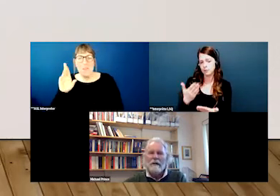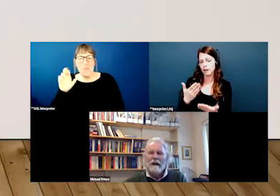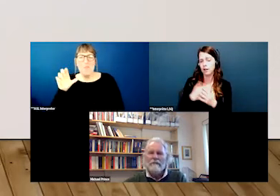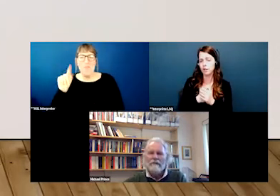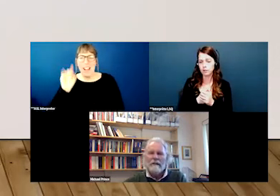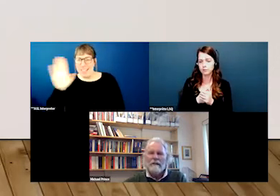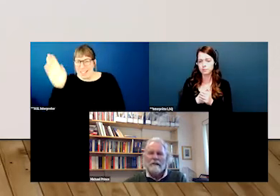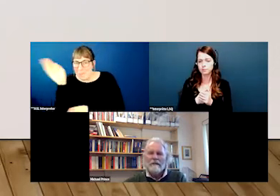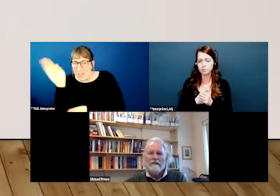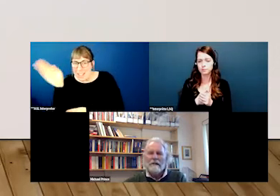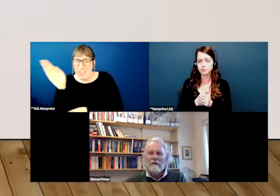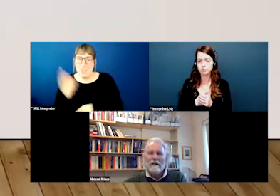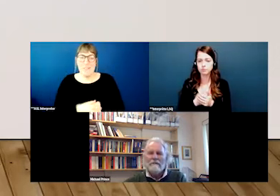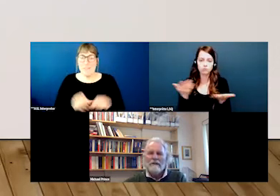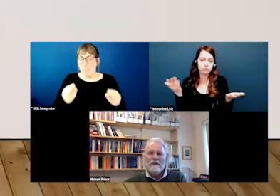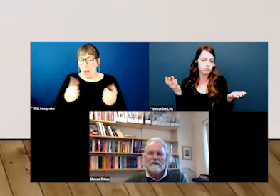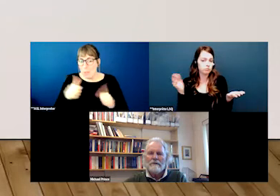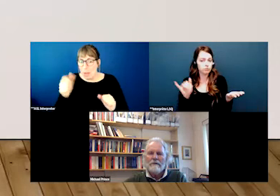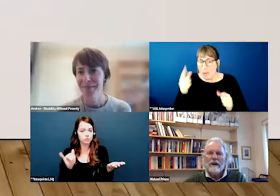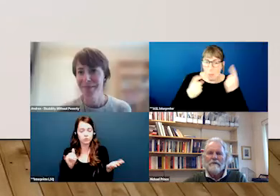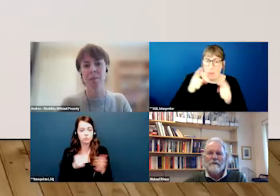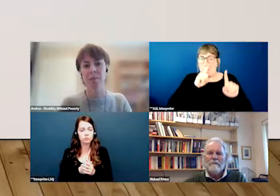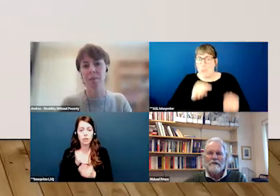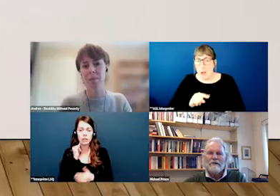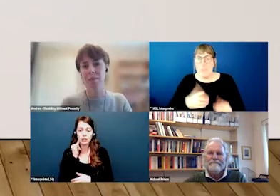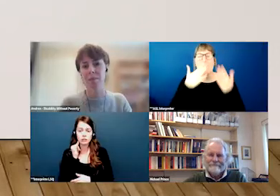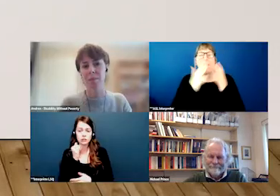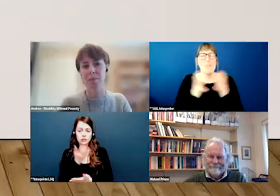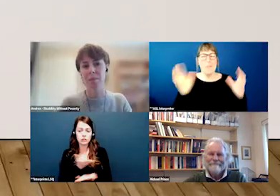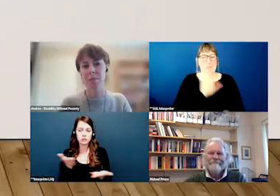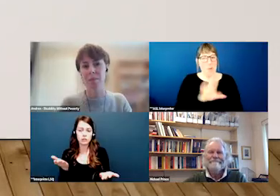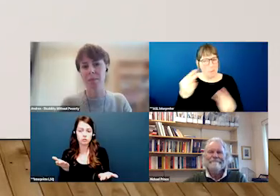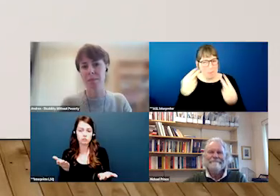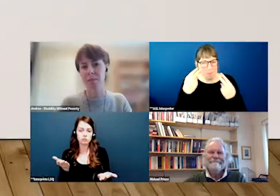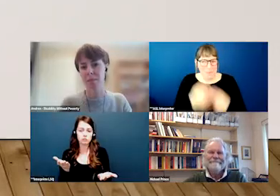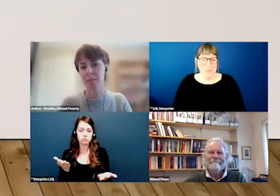time we may have for any general conversation. Thank you very much.